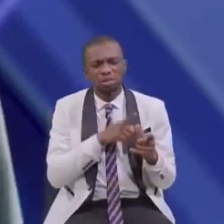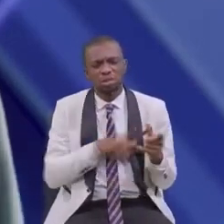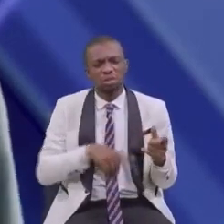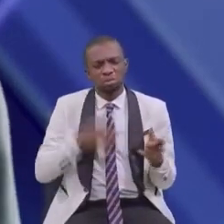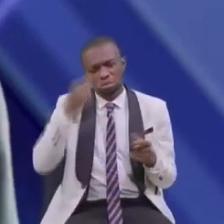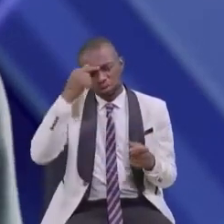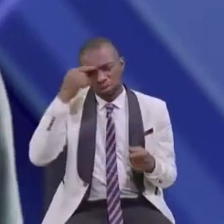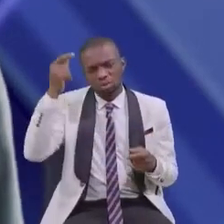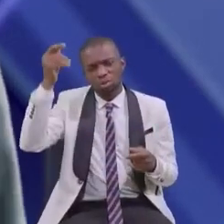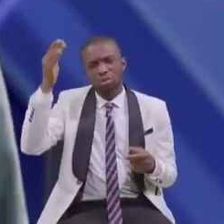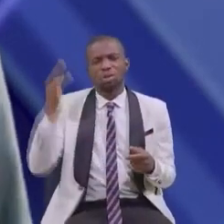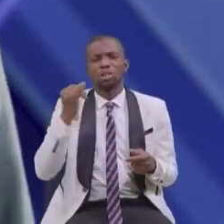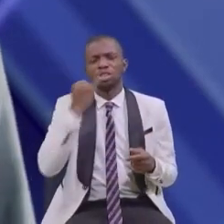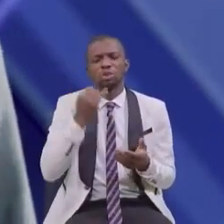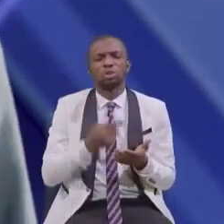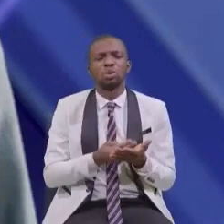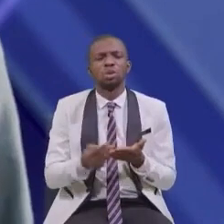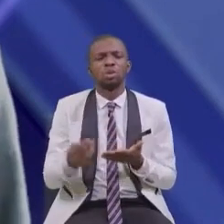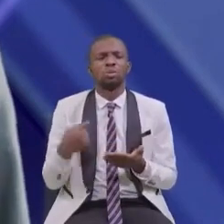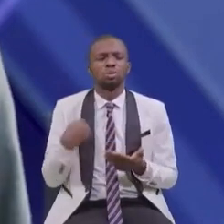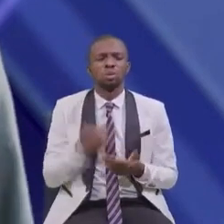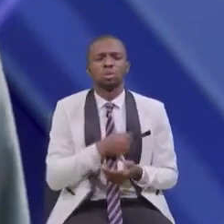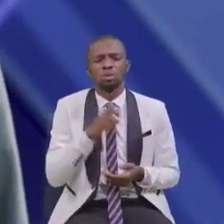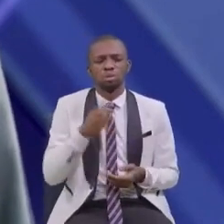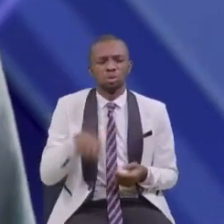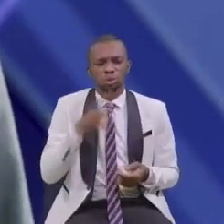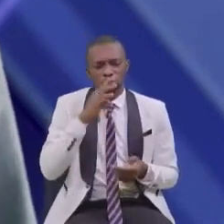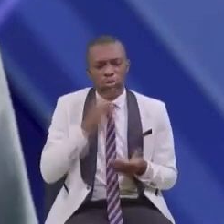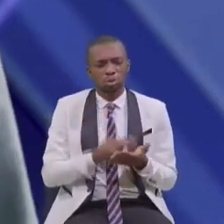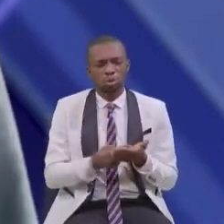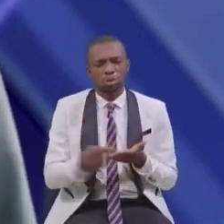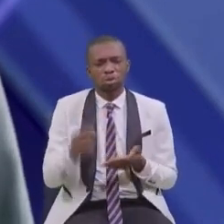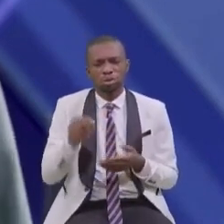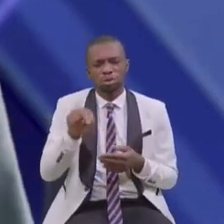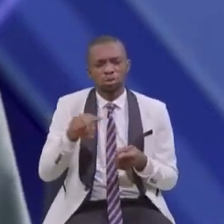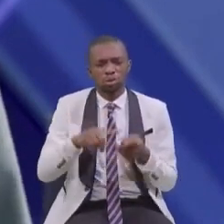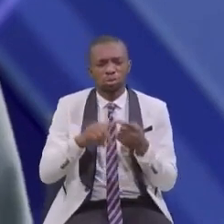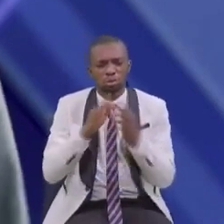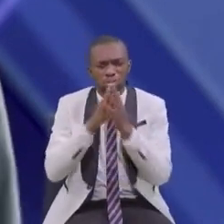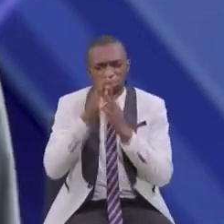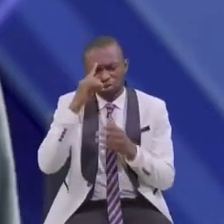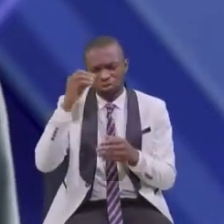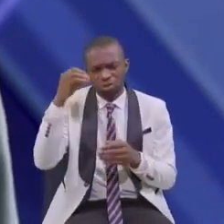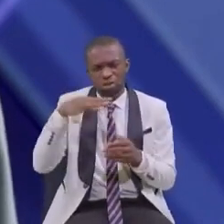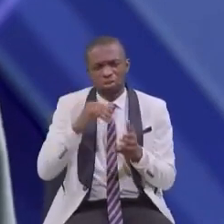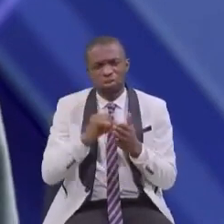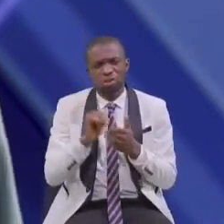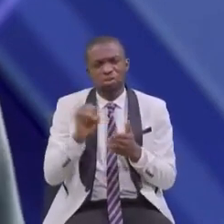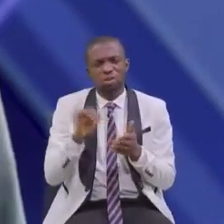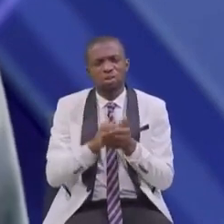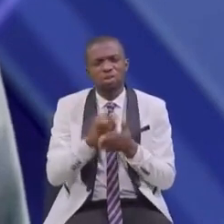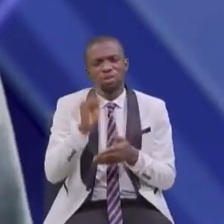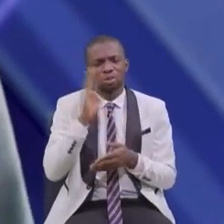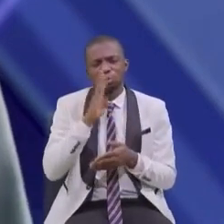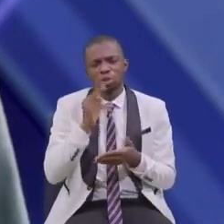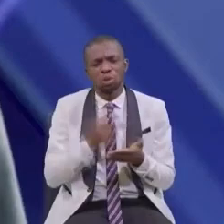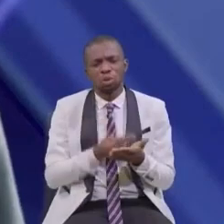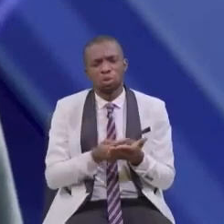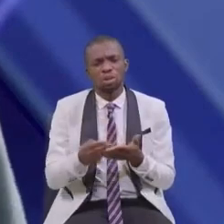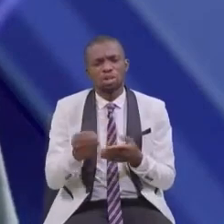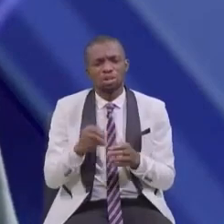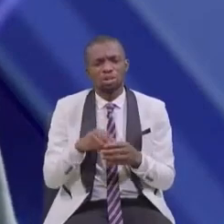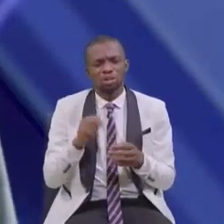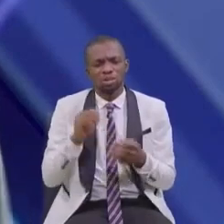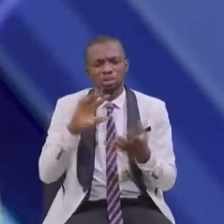We must be holy. You need to pray for grace, so that you can be holy in the sight of God, in the day, in the